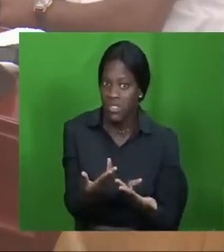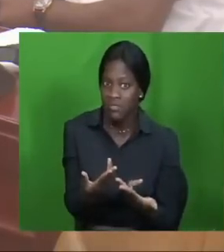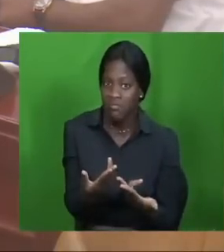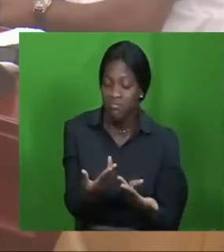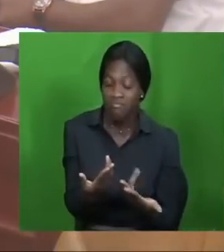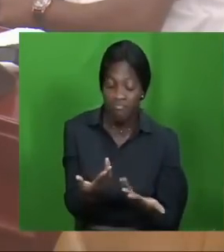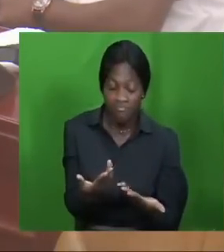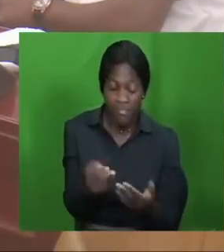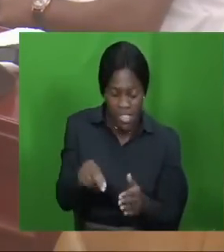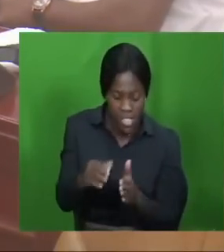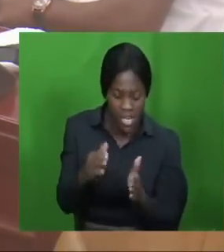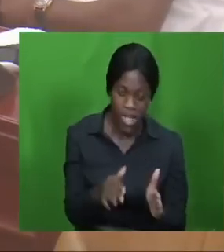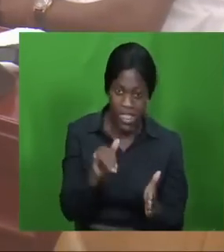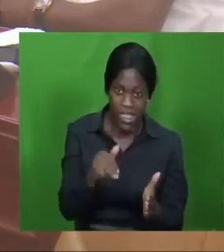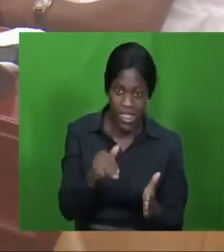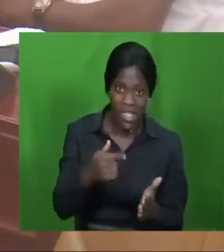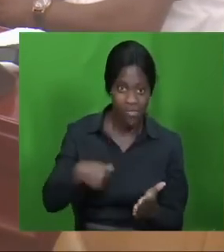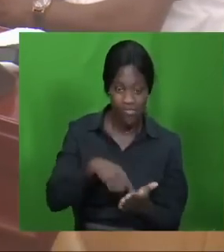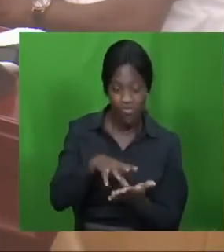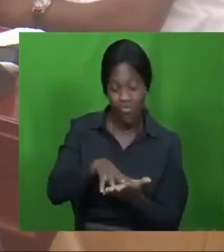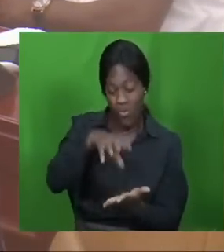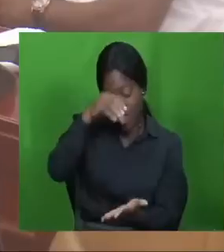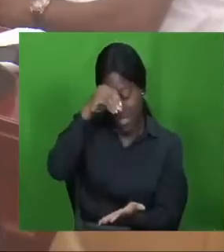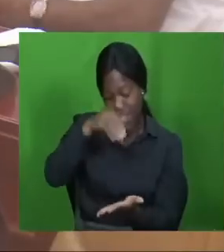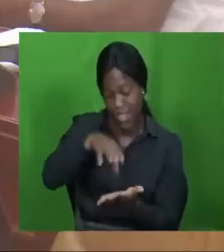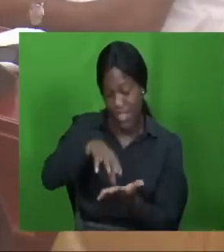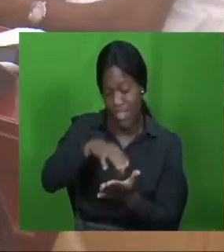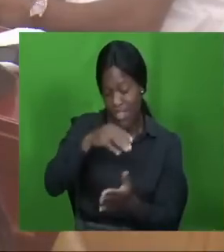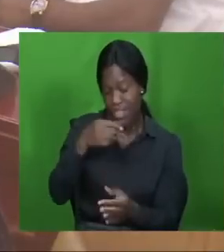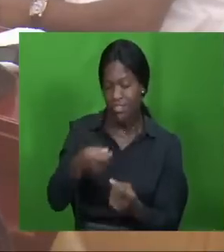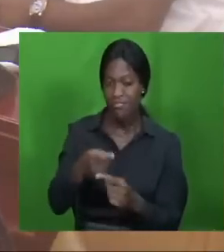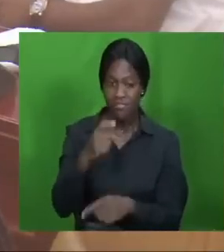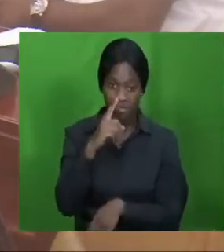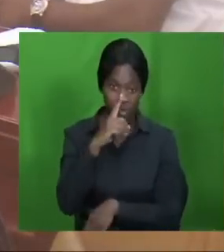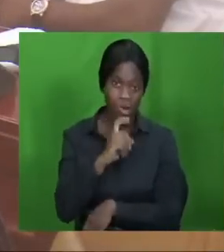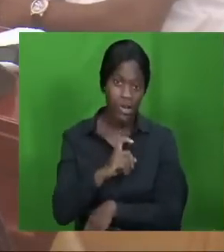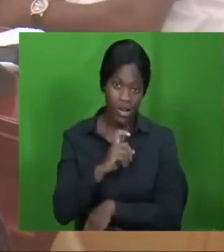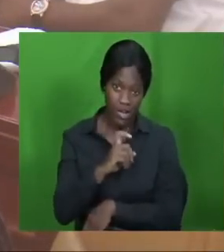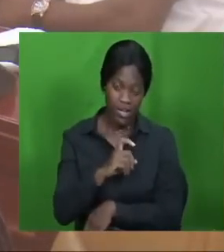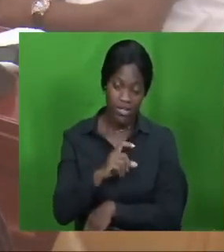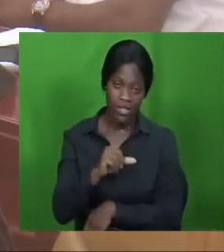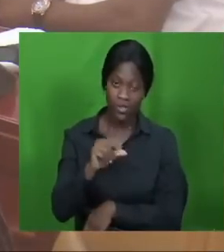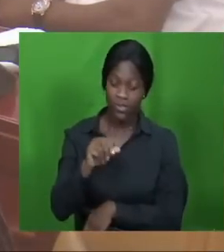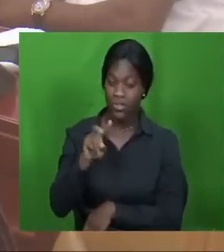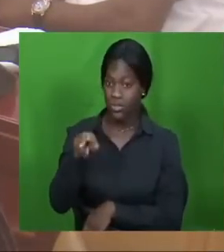football. That was a lesson that we learned that episode. Now, if we come to